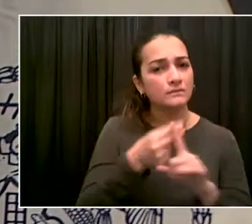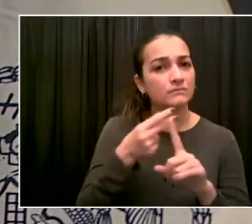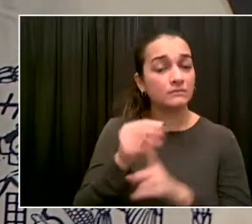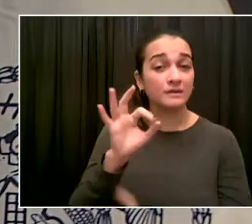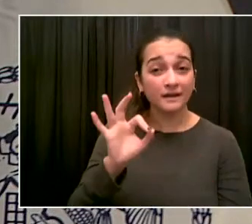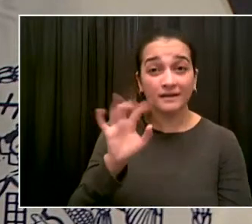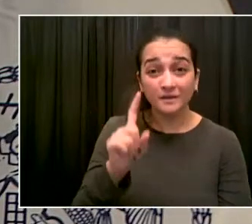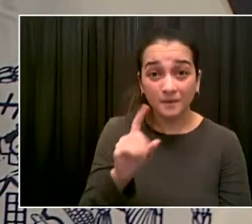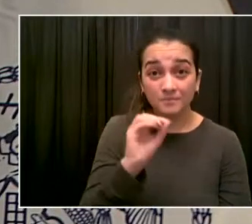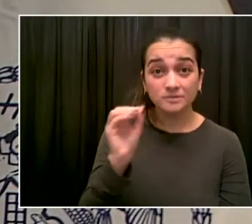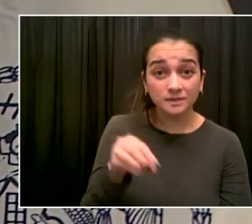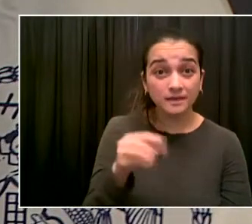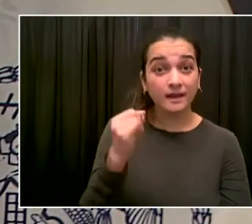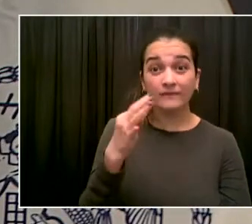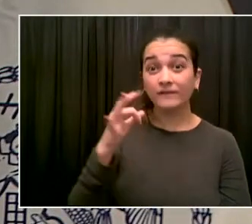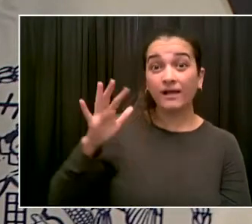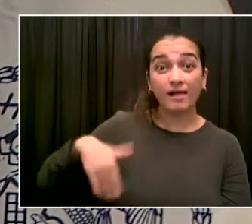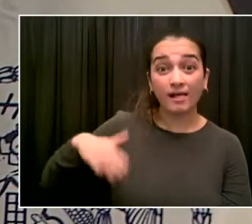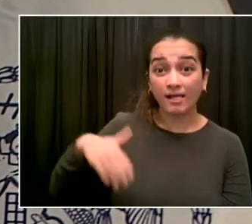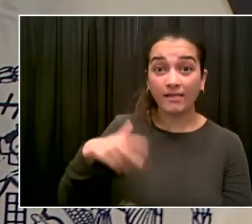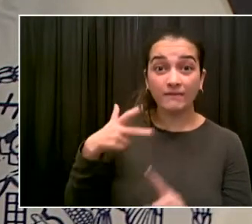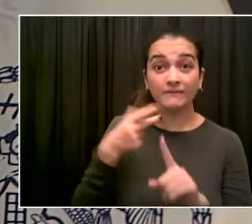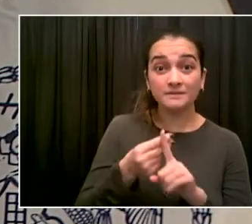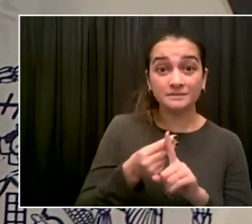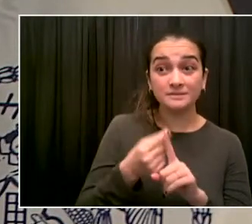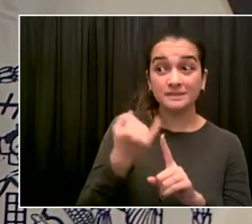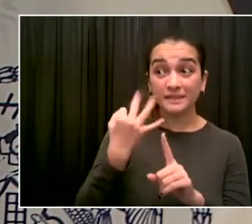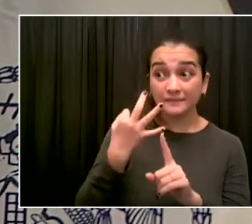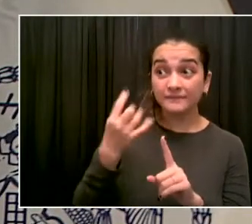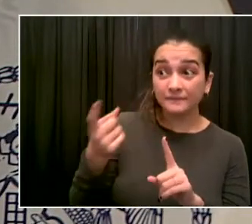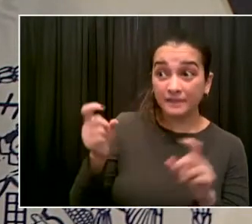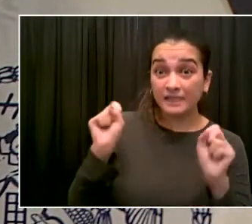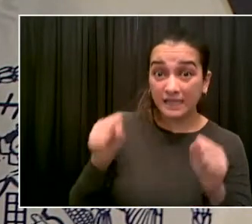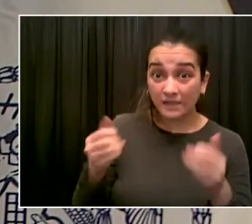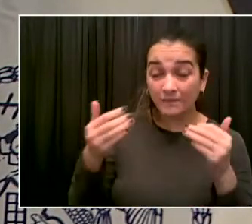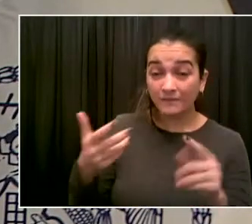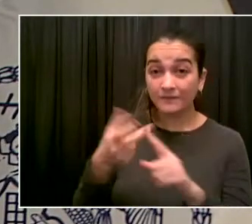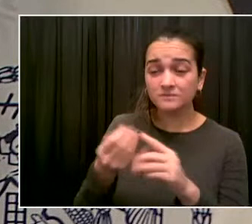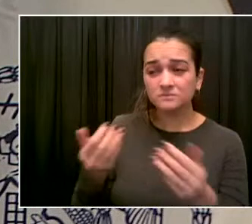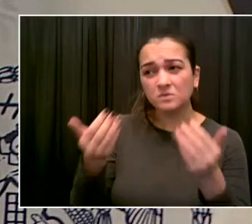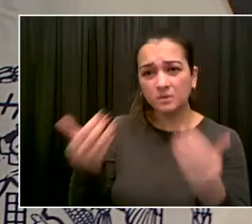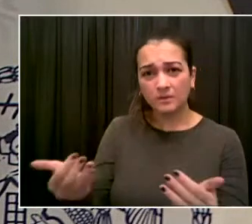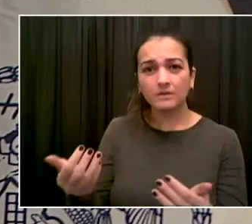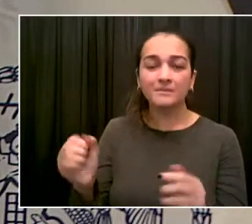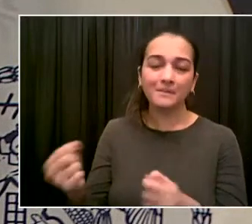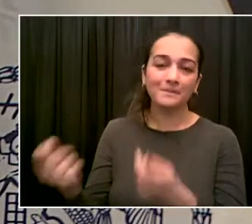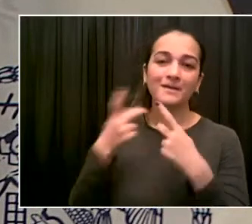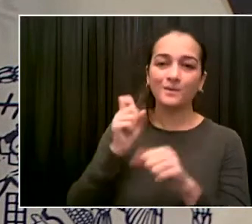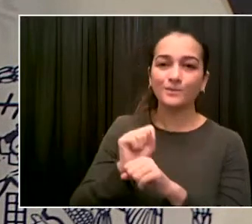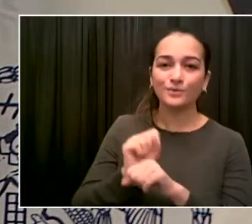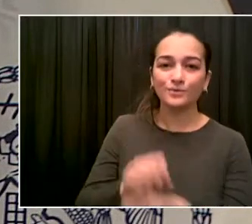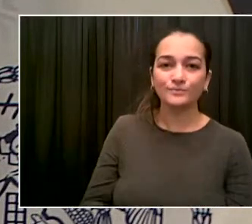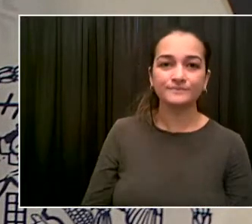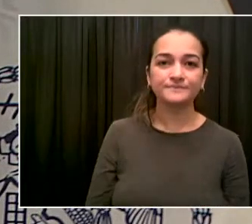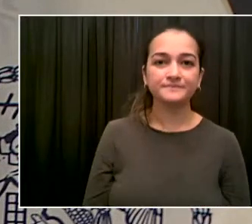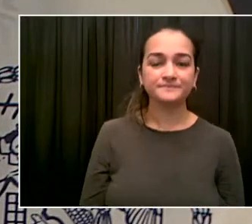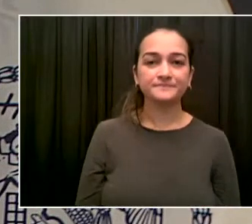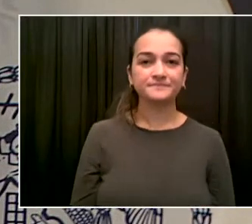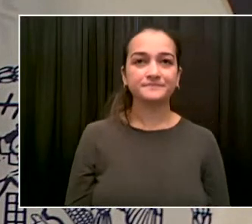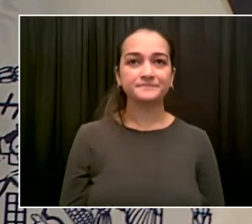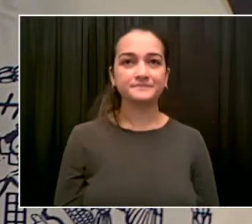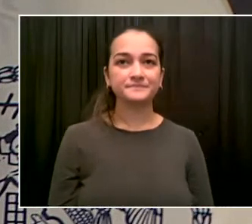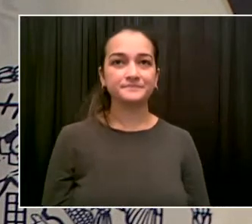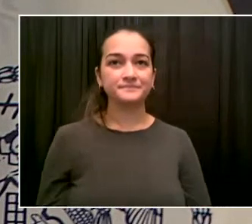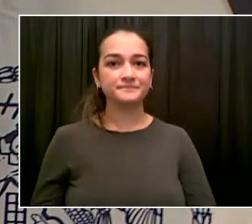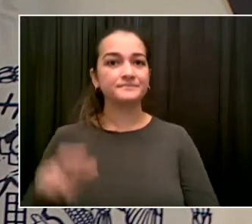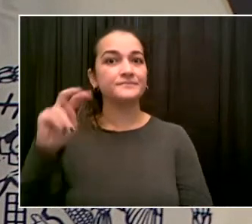right. Going back to Nolan from the New York Post. Hey, everybody. Can you hear me this time? Yeah, Nolan, how you